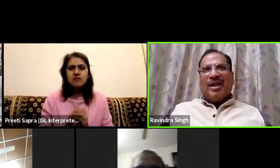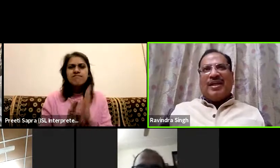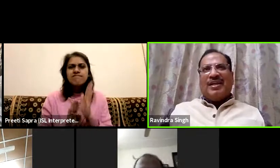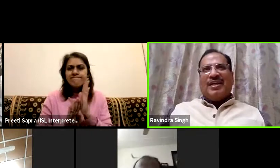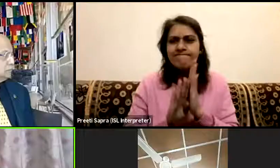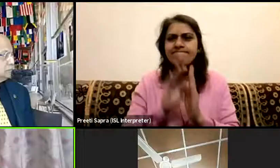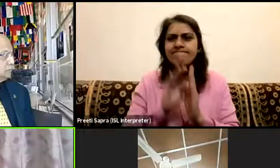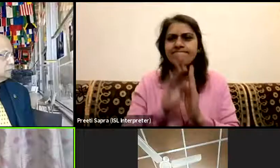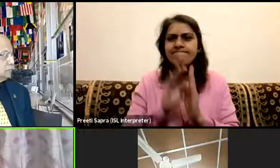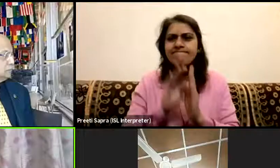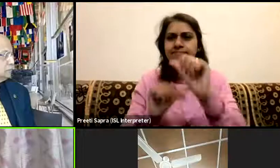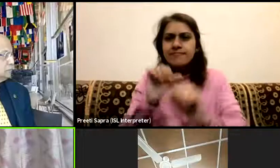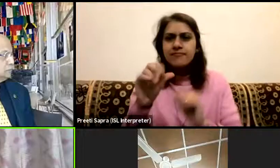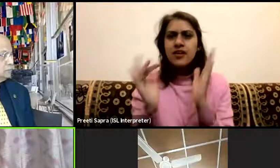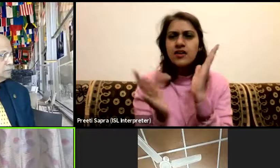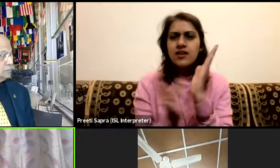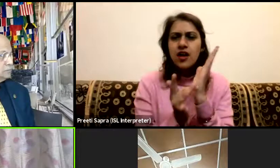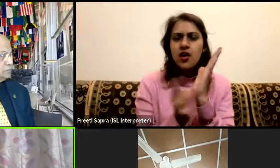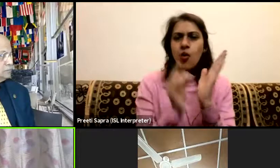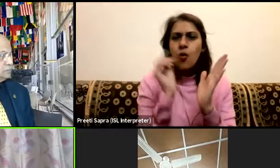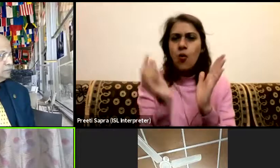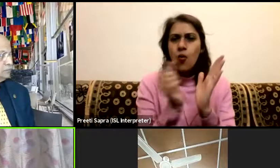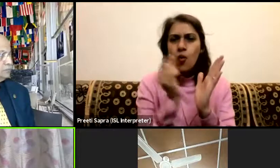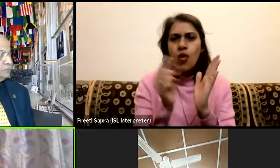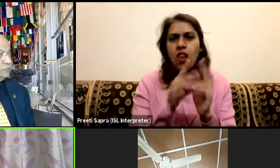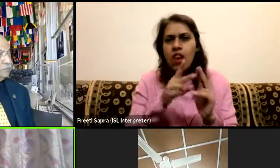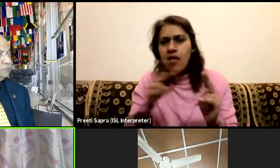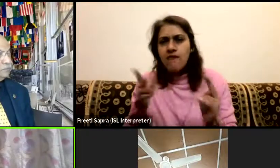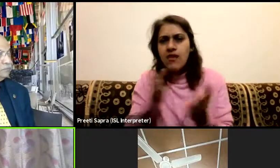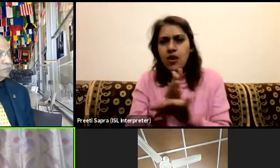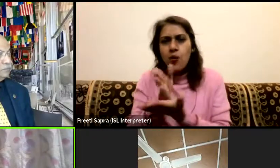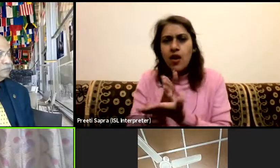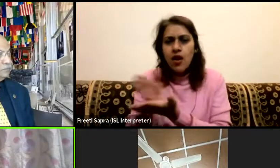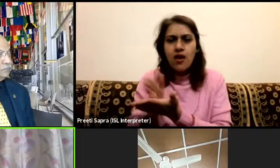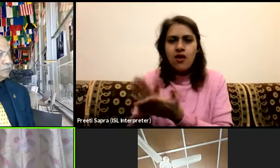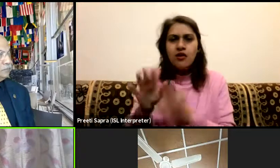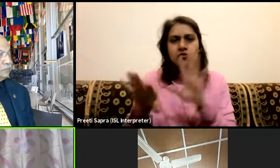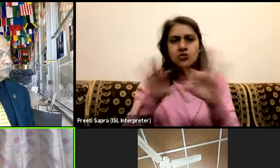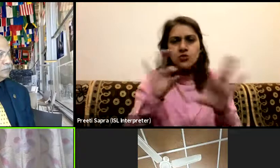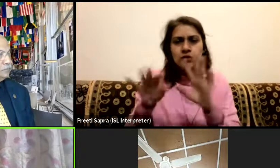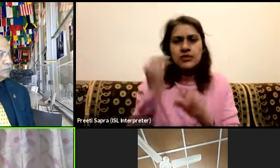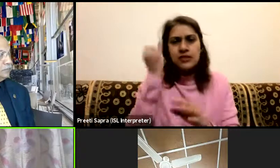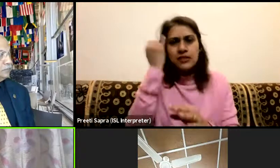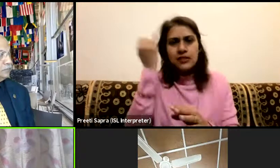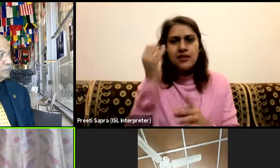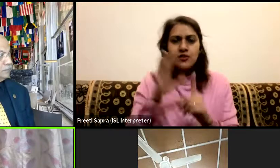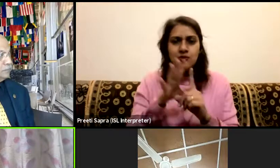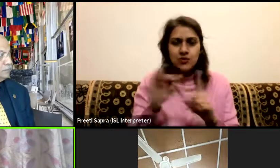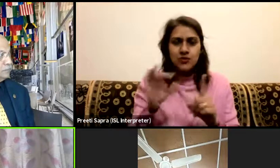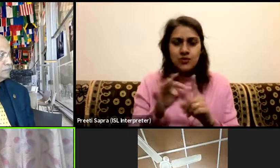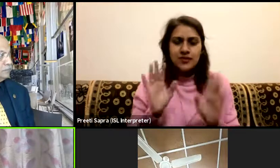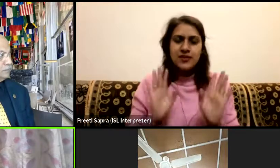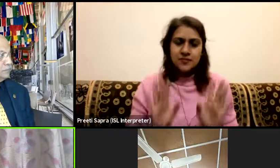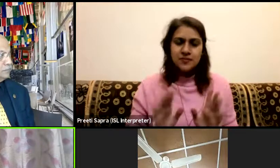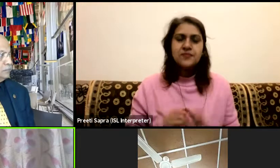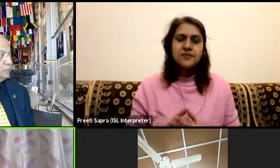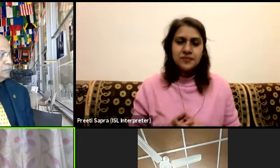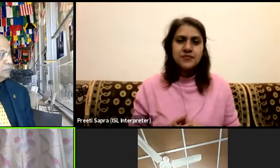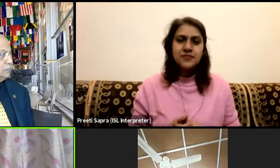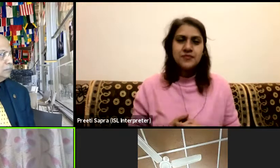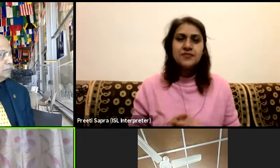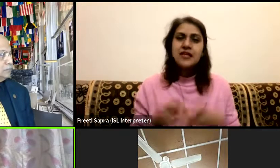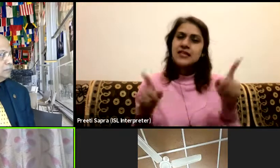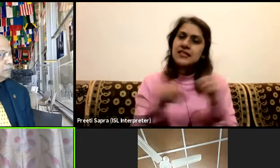to online technology and various other methods of doing business, and skilling also is taking the same route.